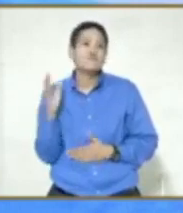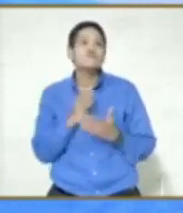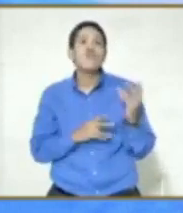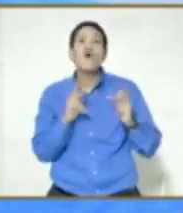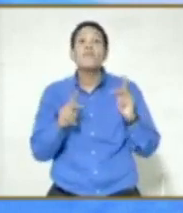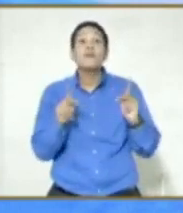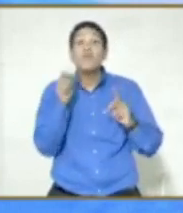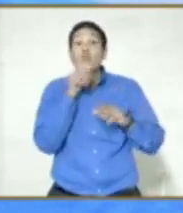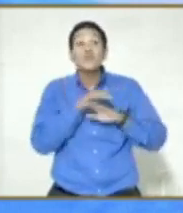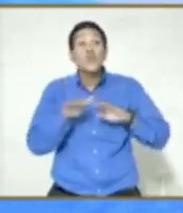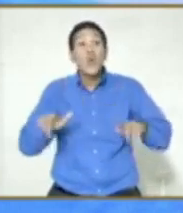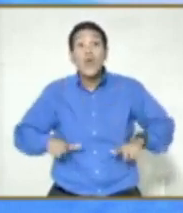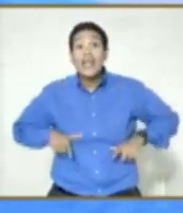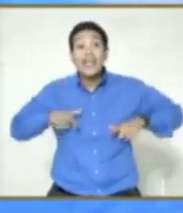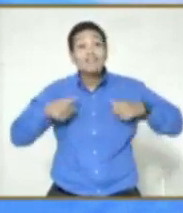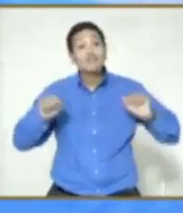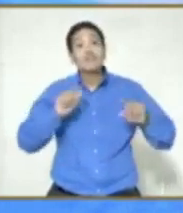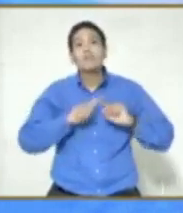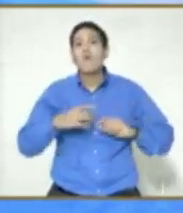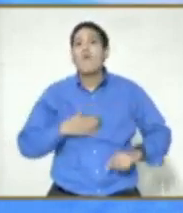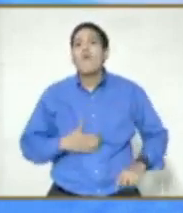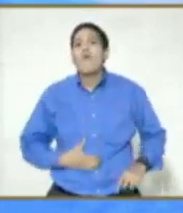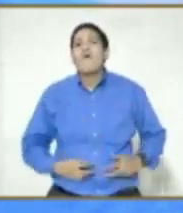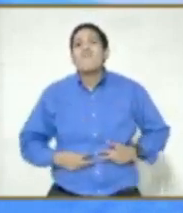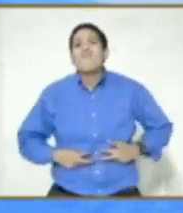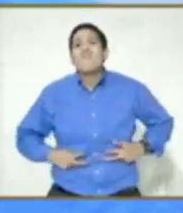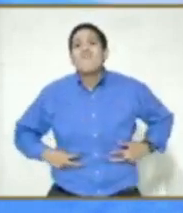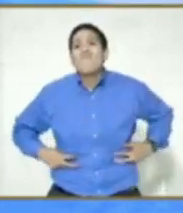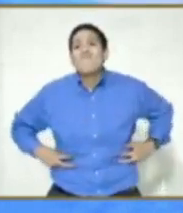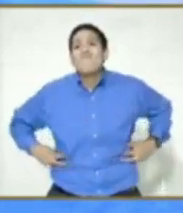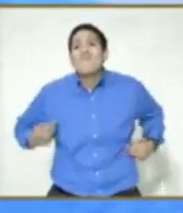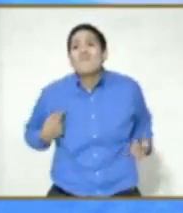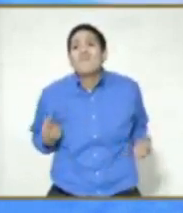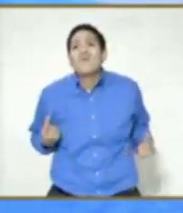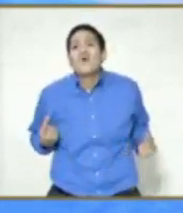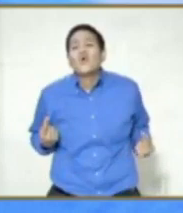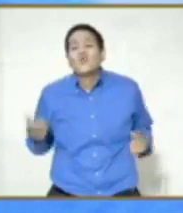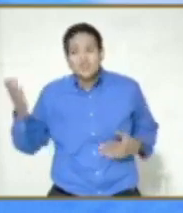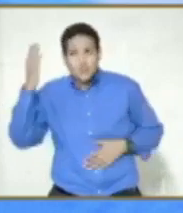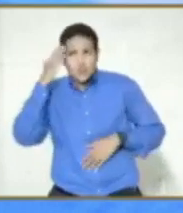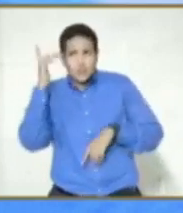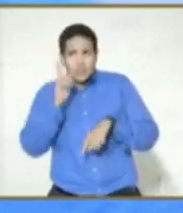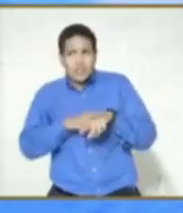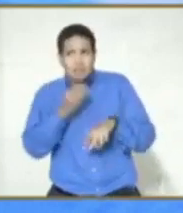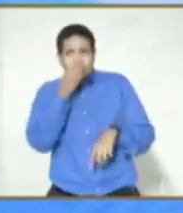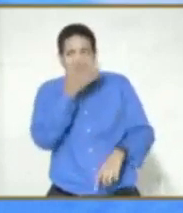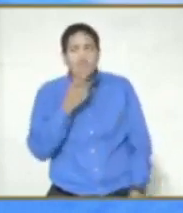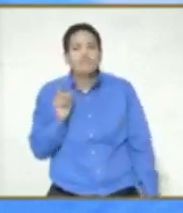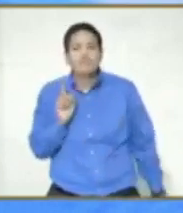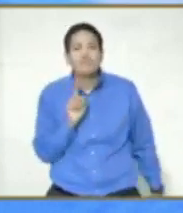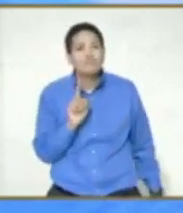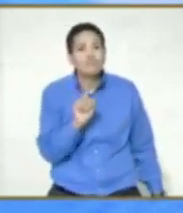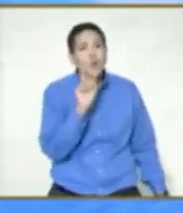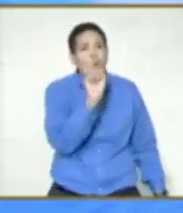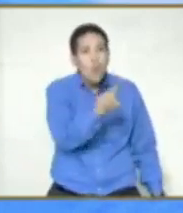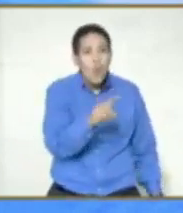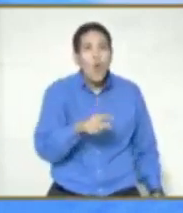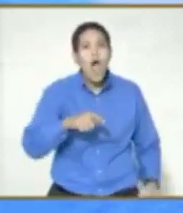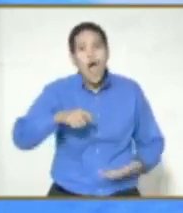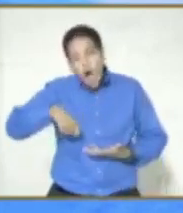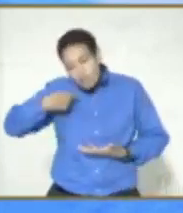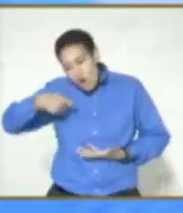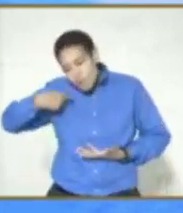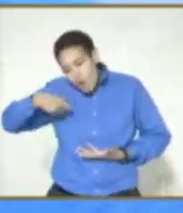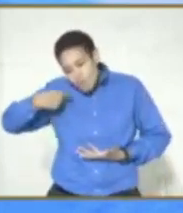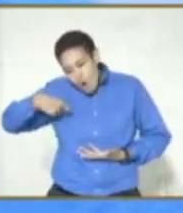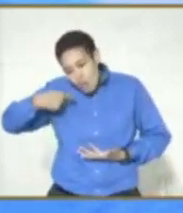on the streets, but who are just hungry. And so they know the time of the day when the meals are being served, and so they'll go and have a